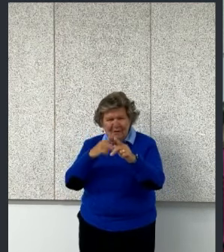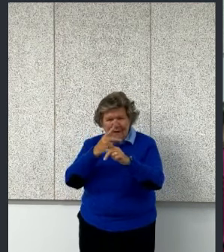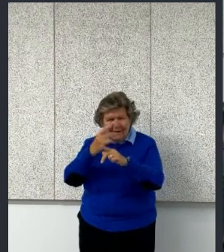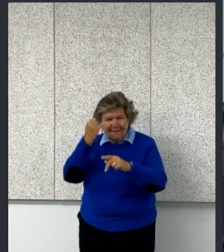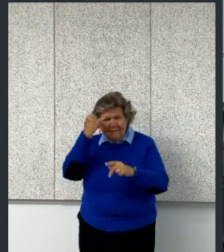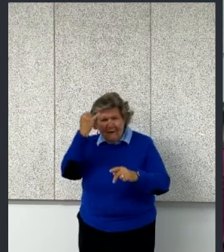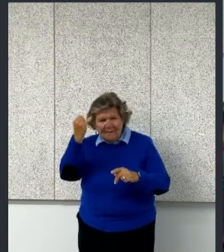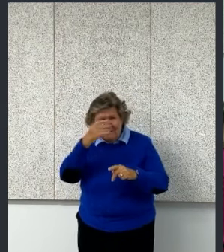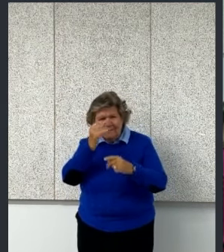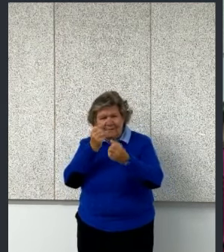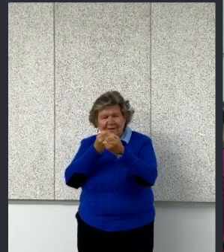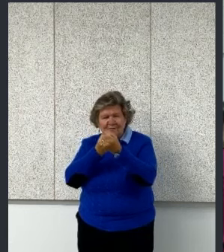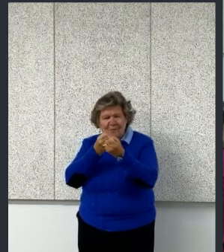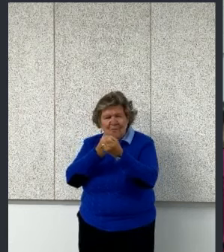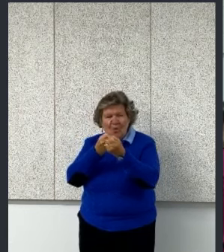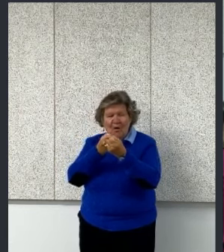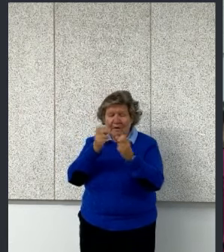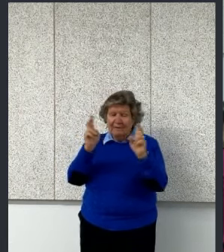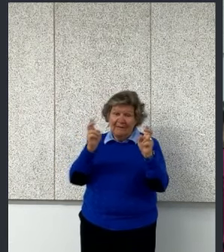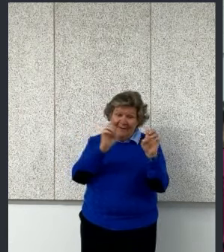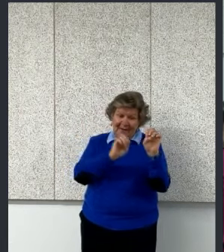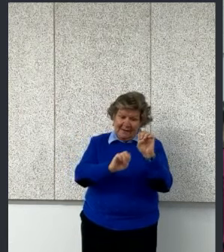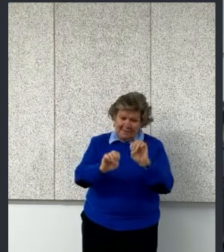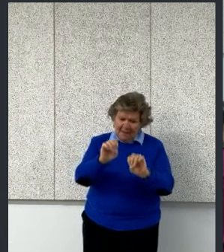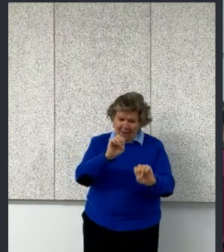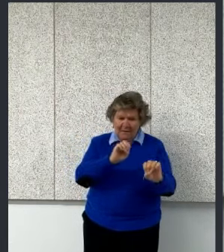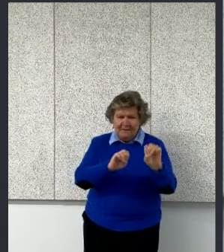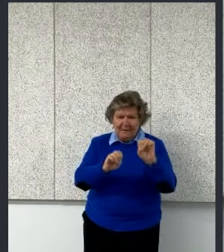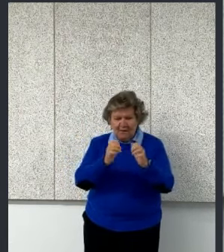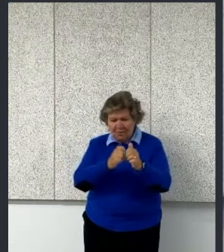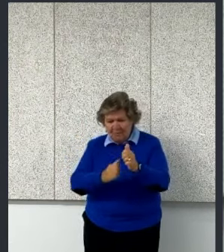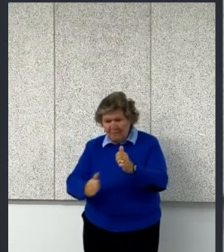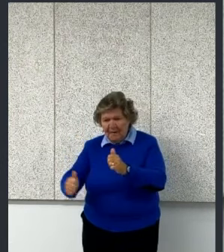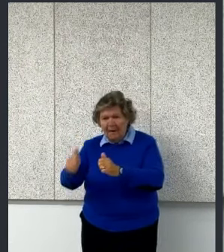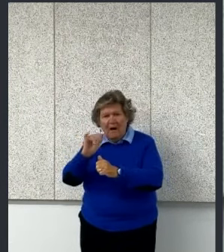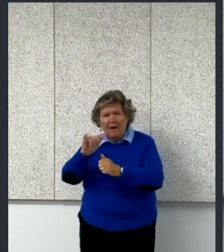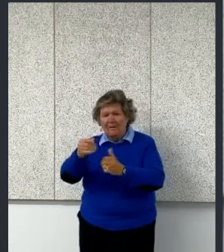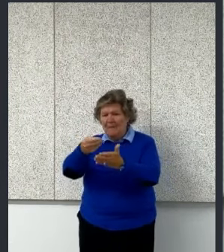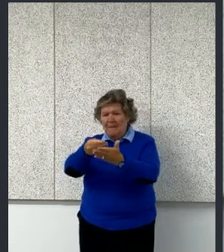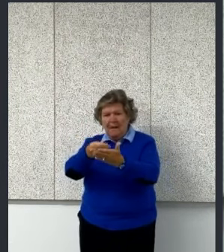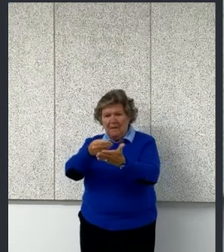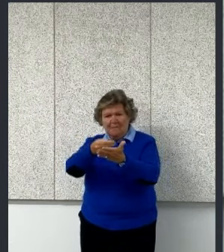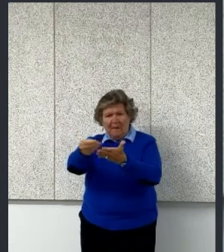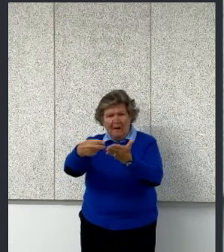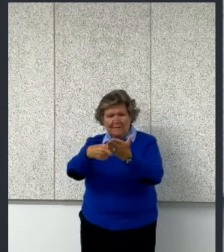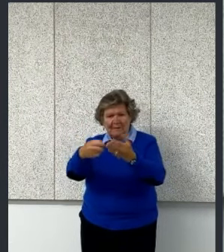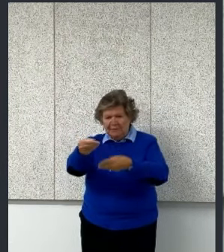support the experimentation beyond the transactional dynamic.